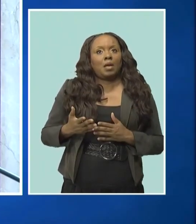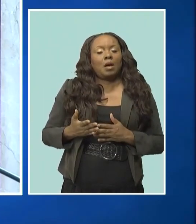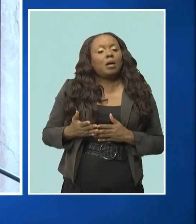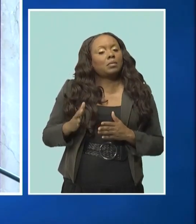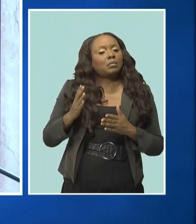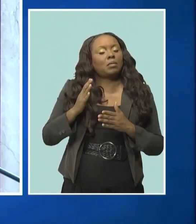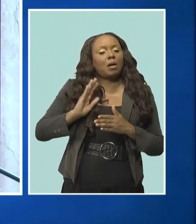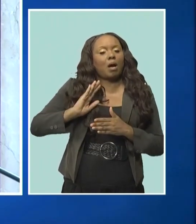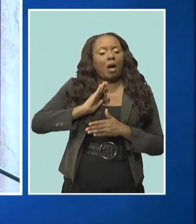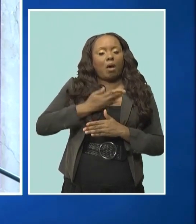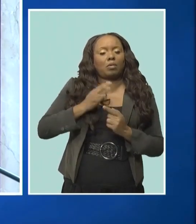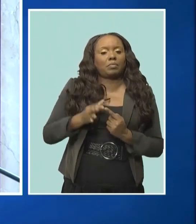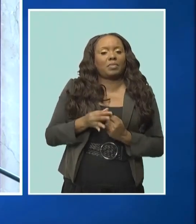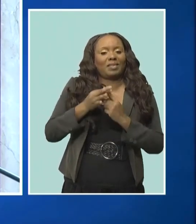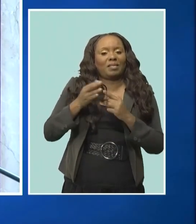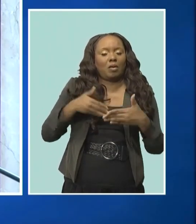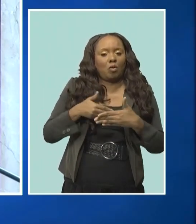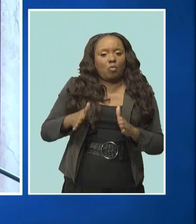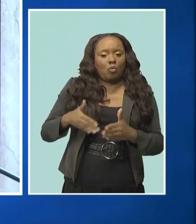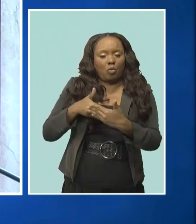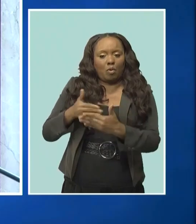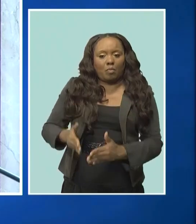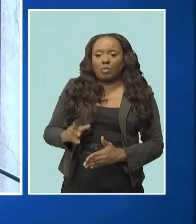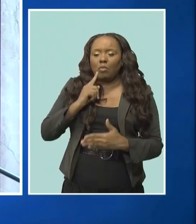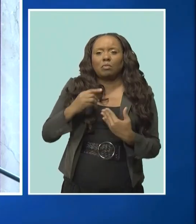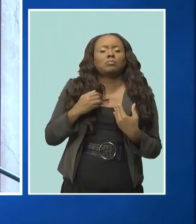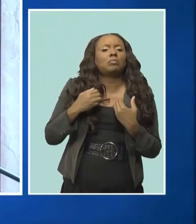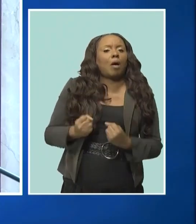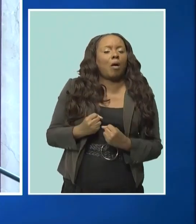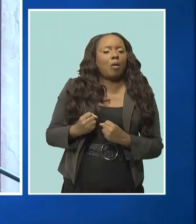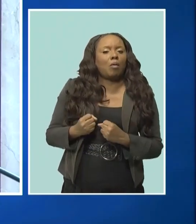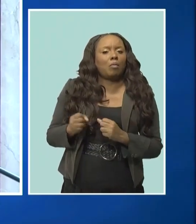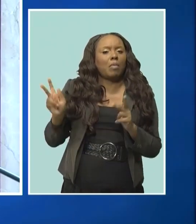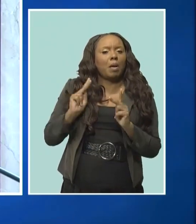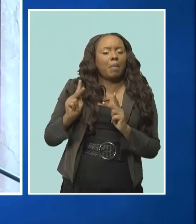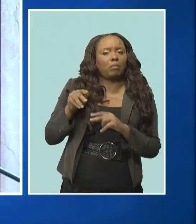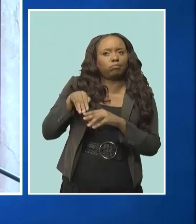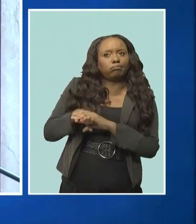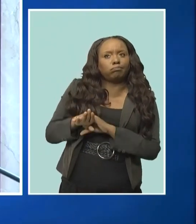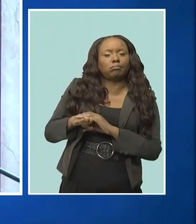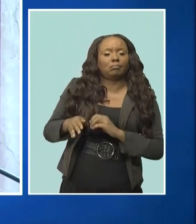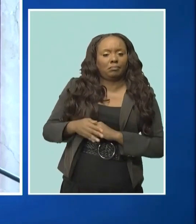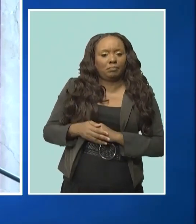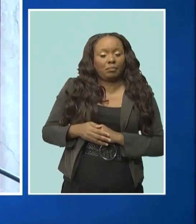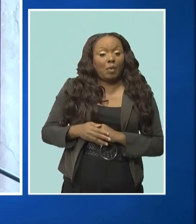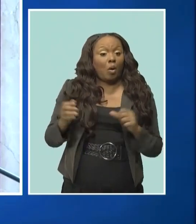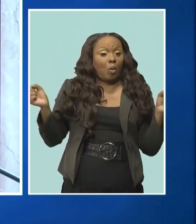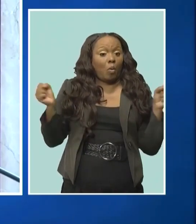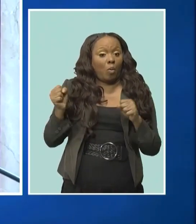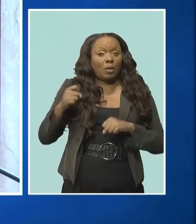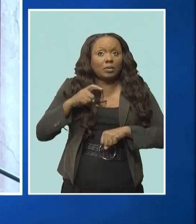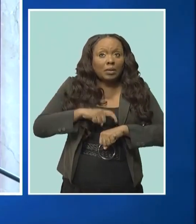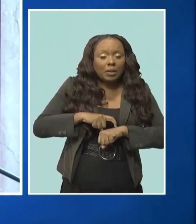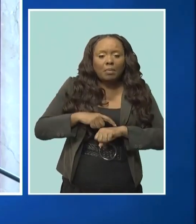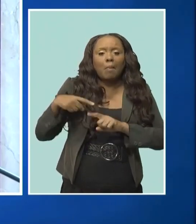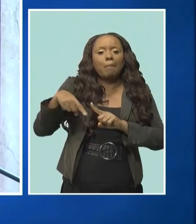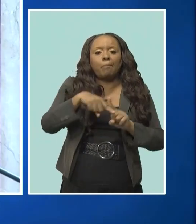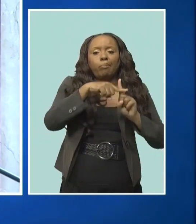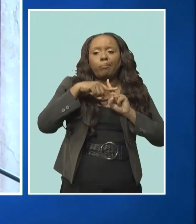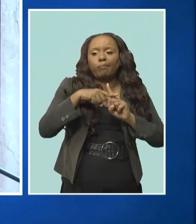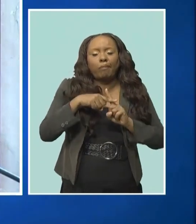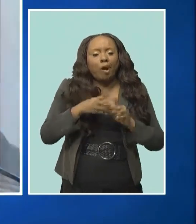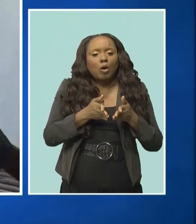room have also continued to show strong recovery. It was also winter season, which saw more positive cruise